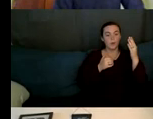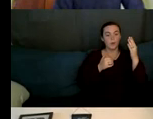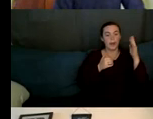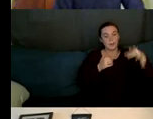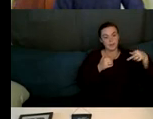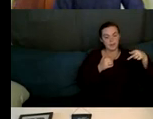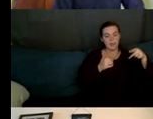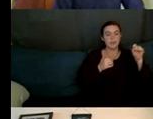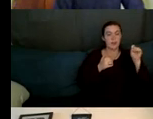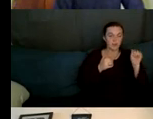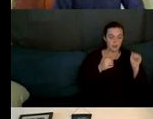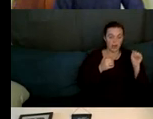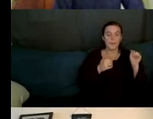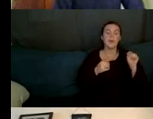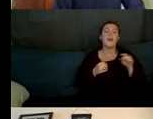time.